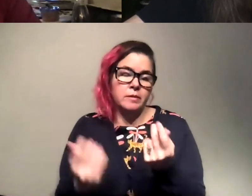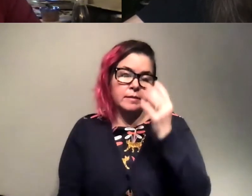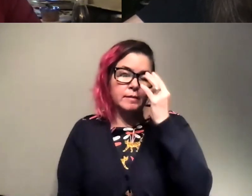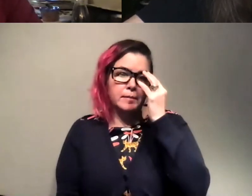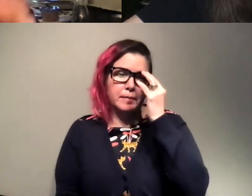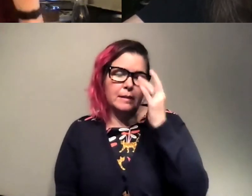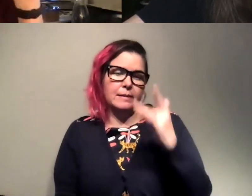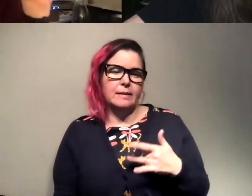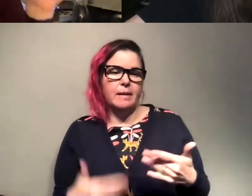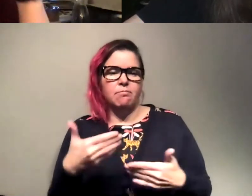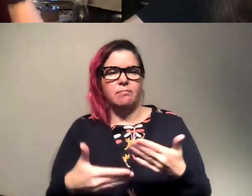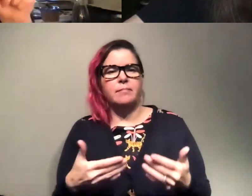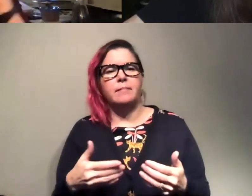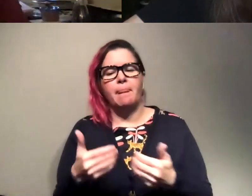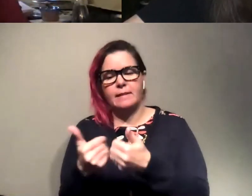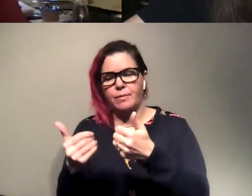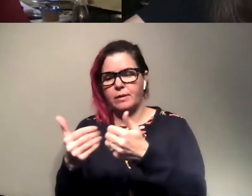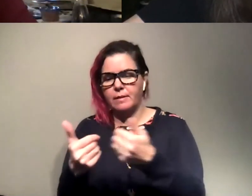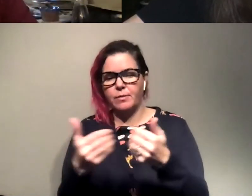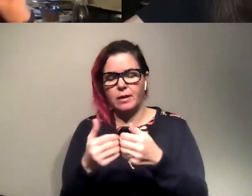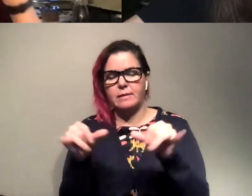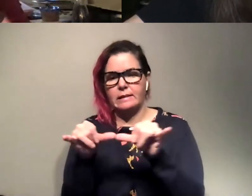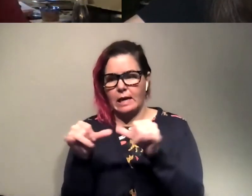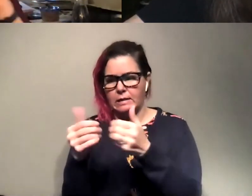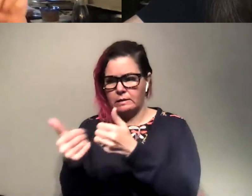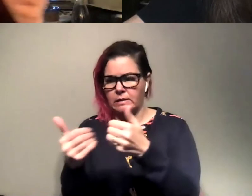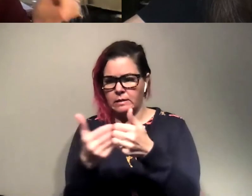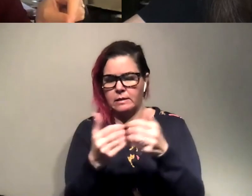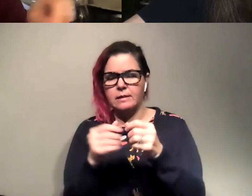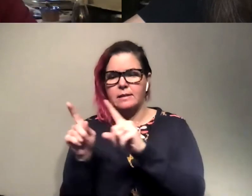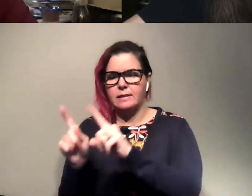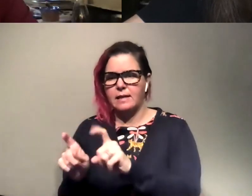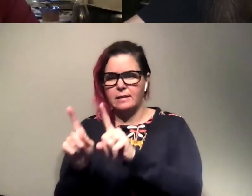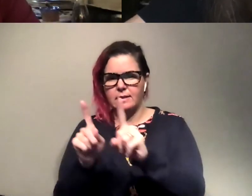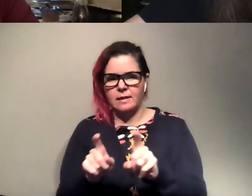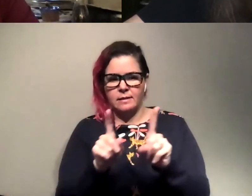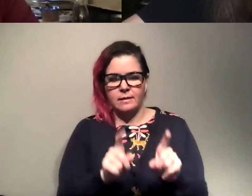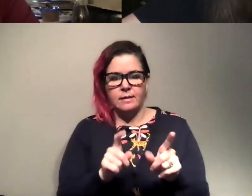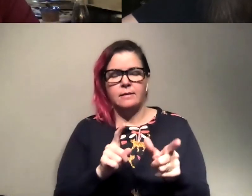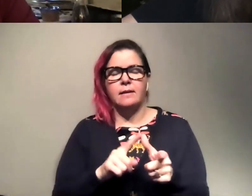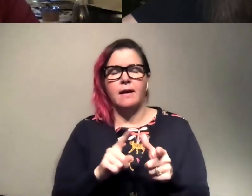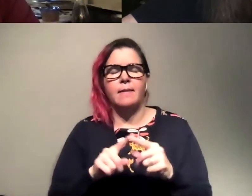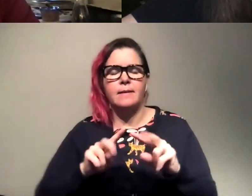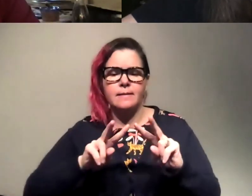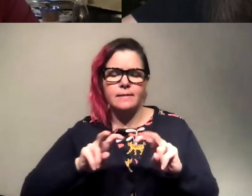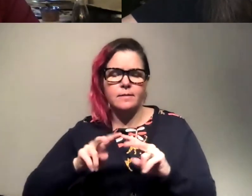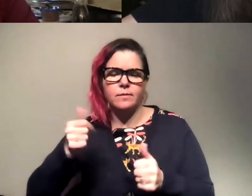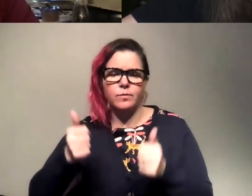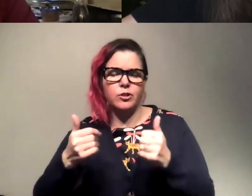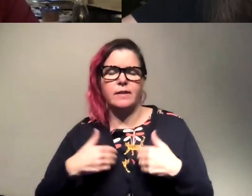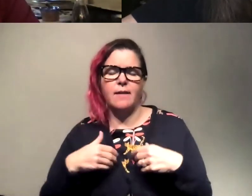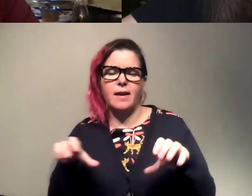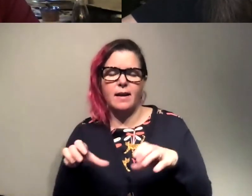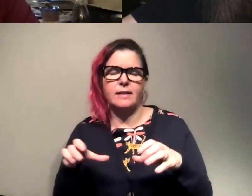typically done. So they kind of separate out by size, test the individual ones, and then look for which has the activity